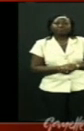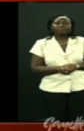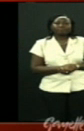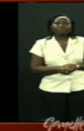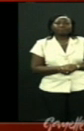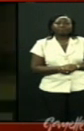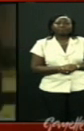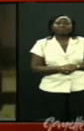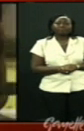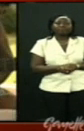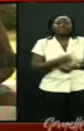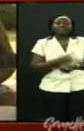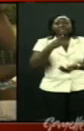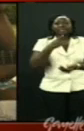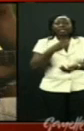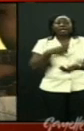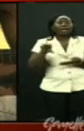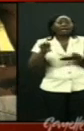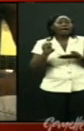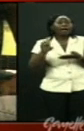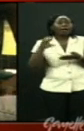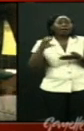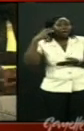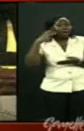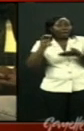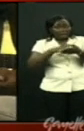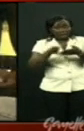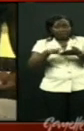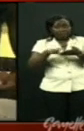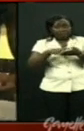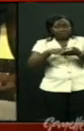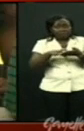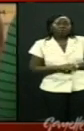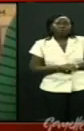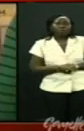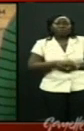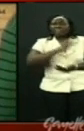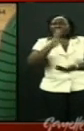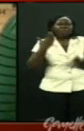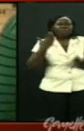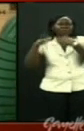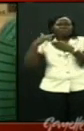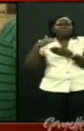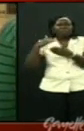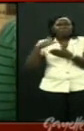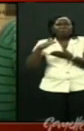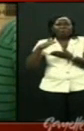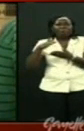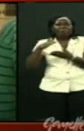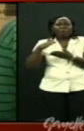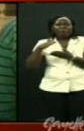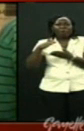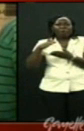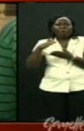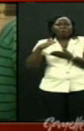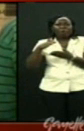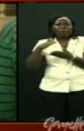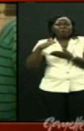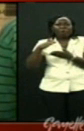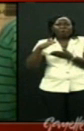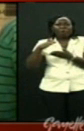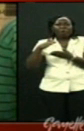Calypso was never in my head. I don't know how it come in. But I ain't sorry now. I'm proud to be a Calypsonian.